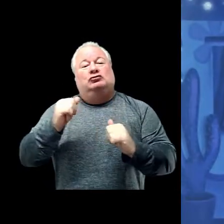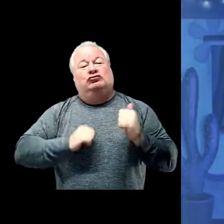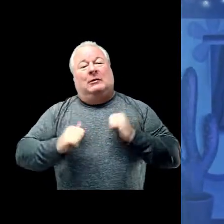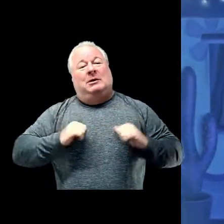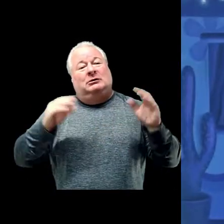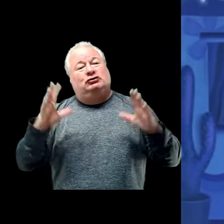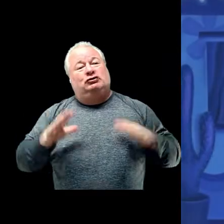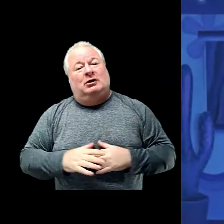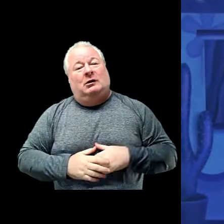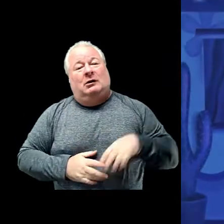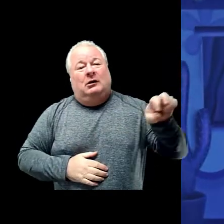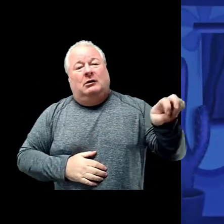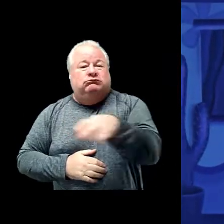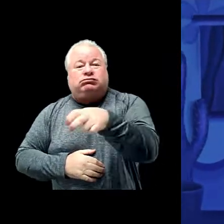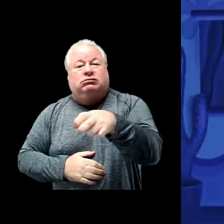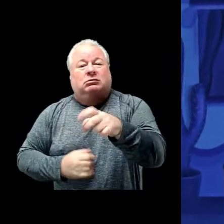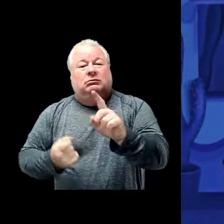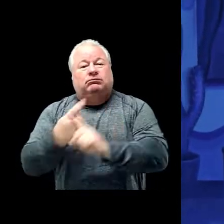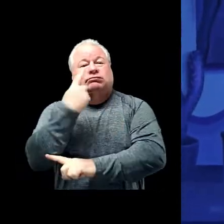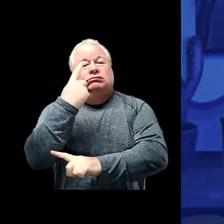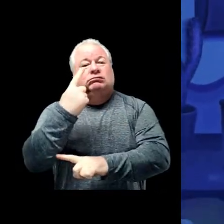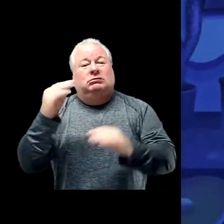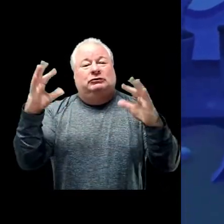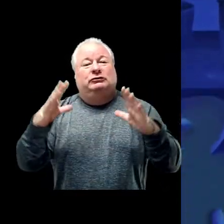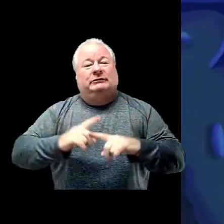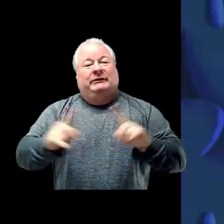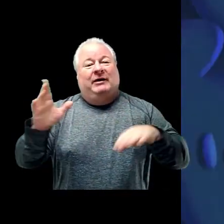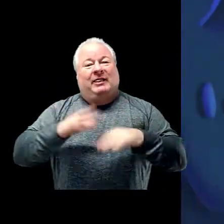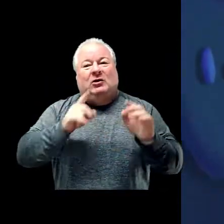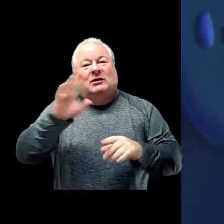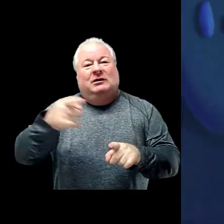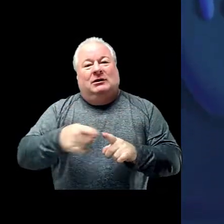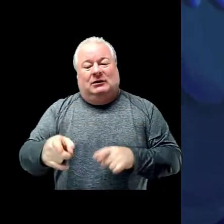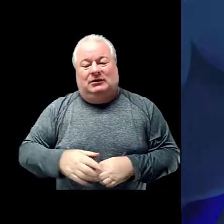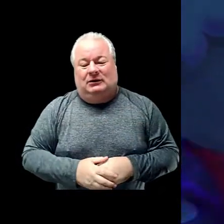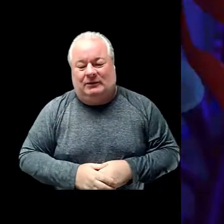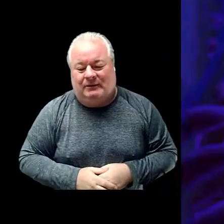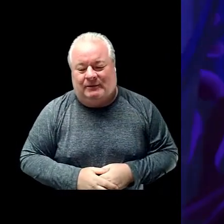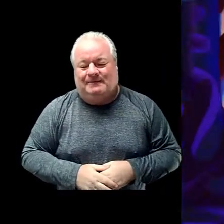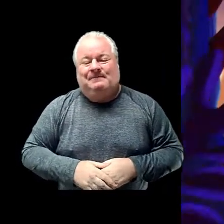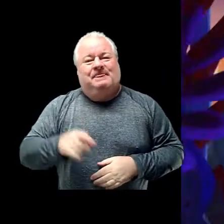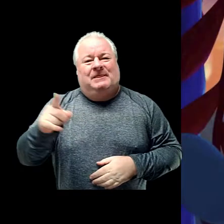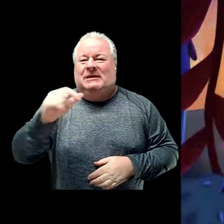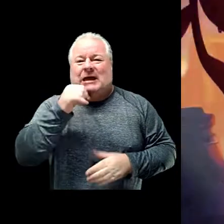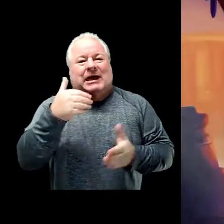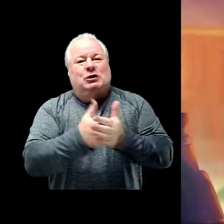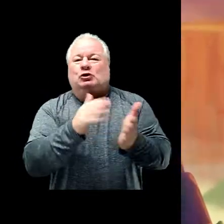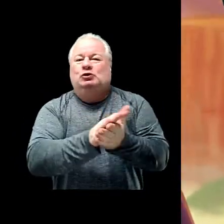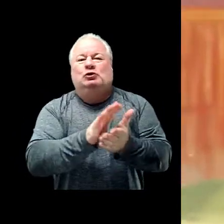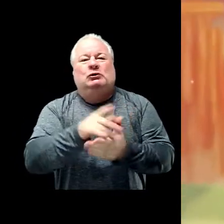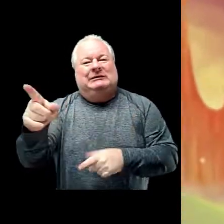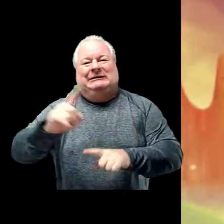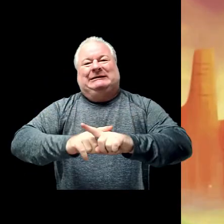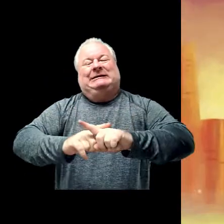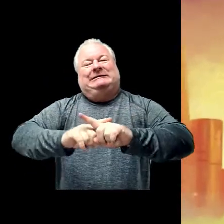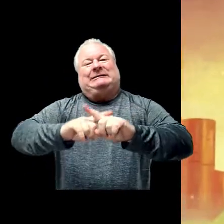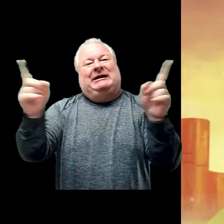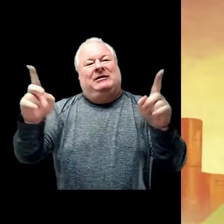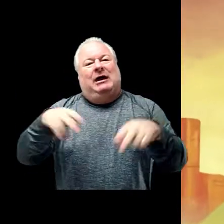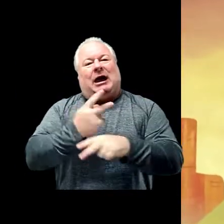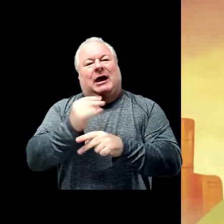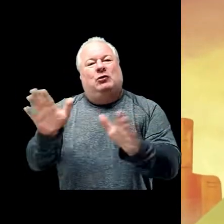drama teacher. Miss Clara's classroom was in an expansion trailer far away from the main campus.